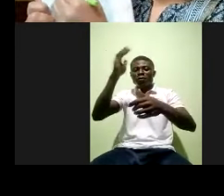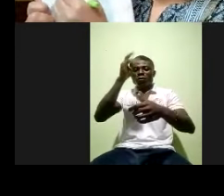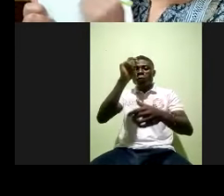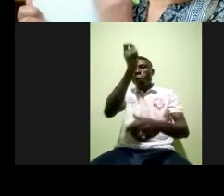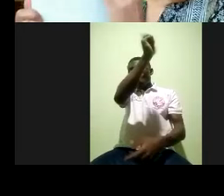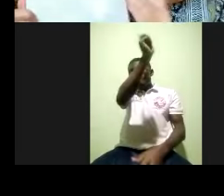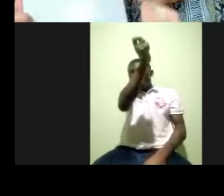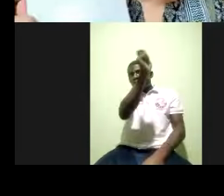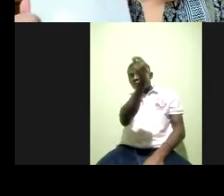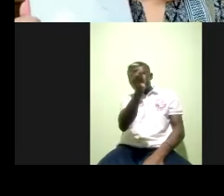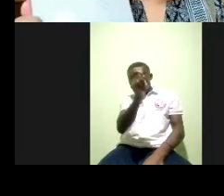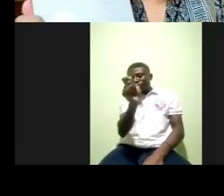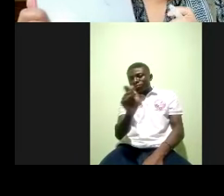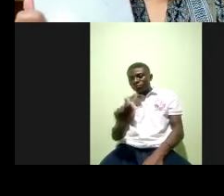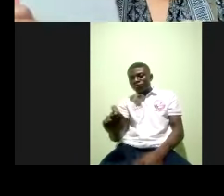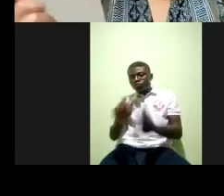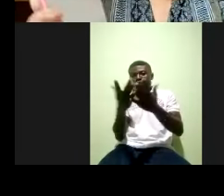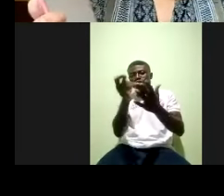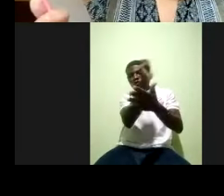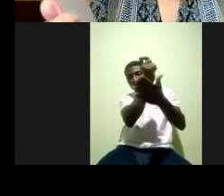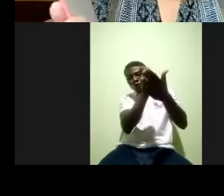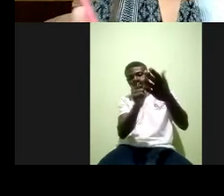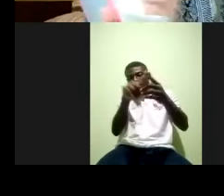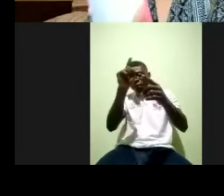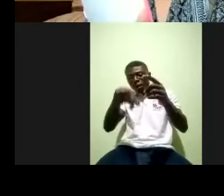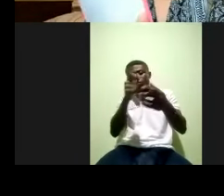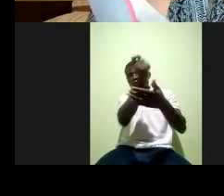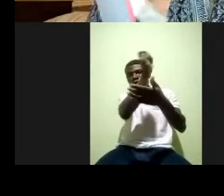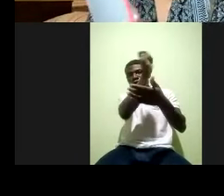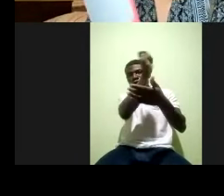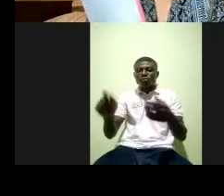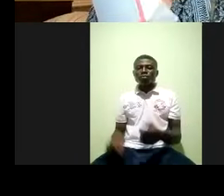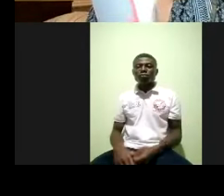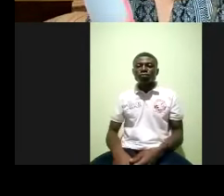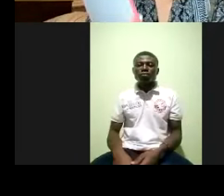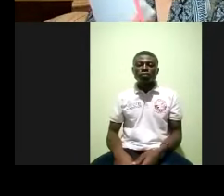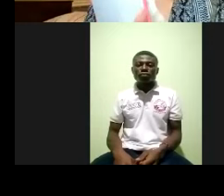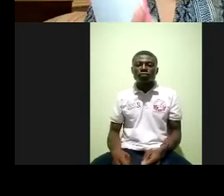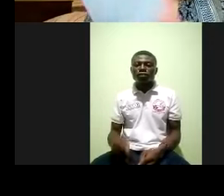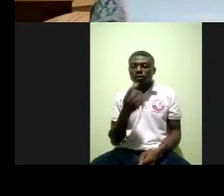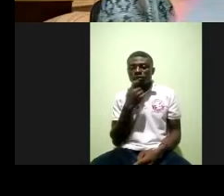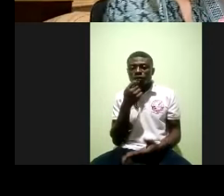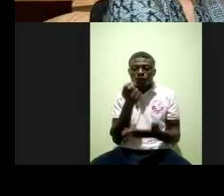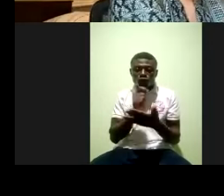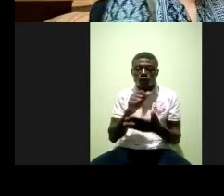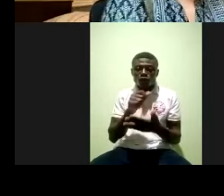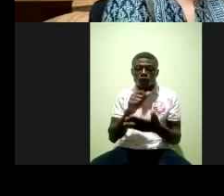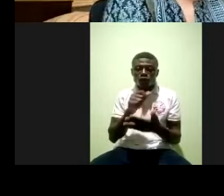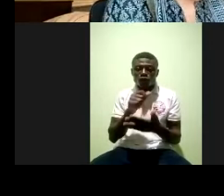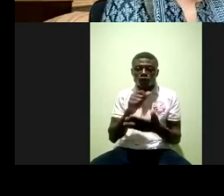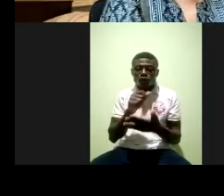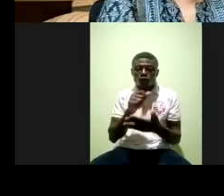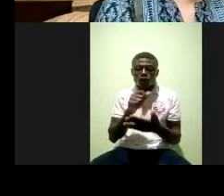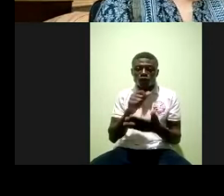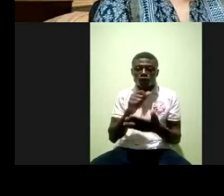they may write too big, or they may be writing too small. It's not legible. They might be putting too much